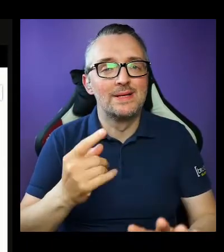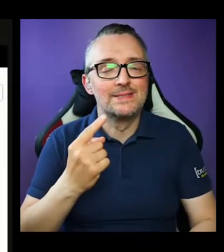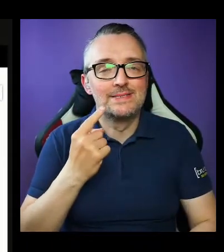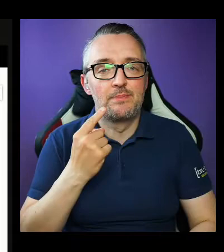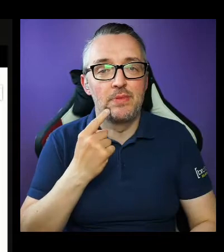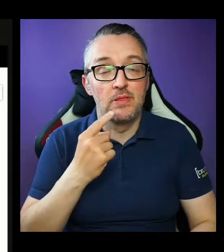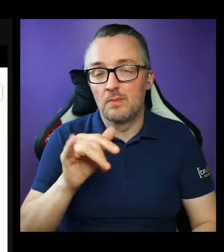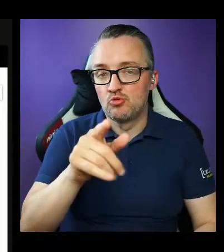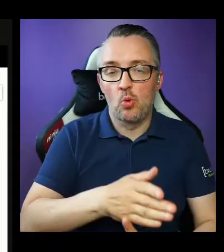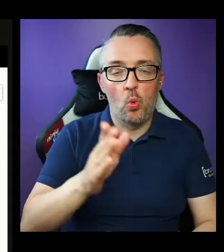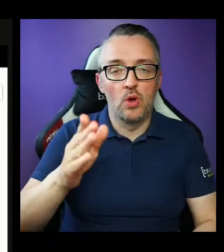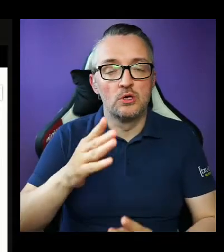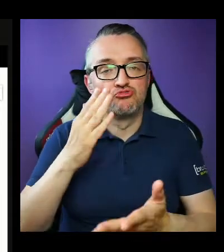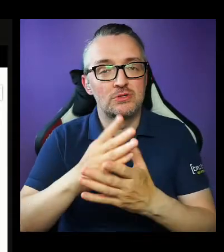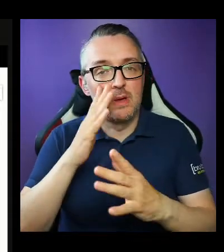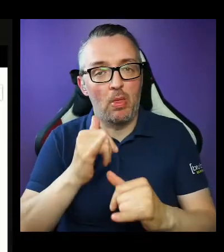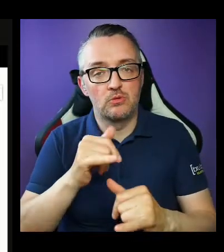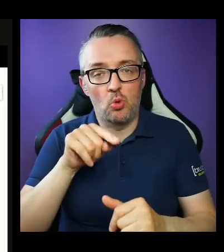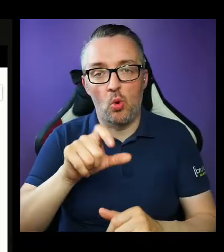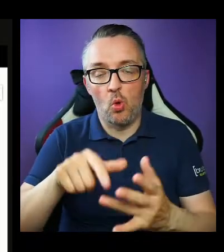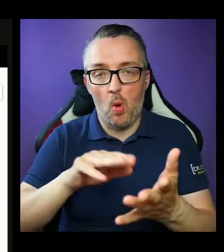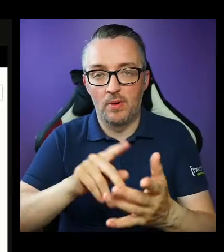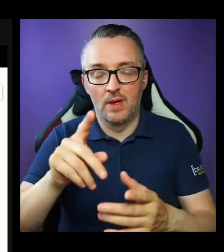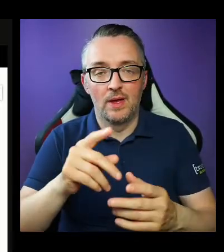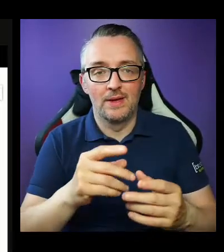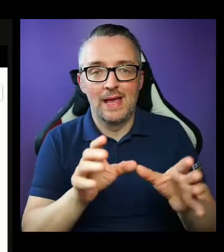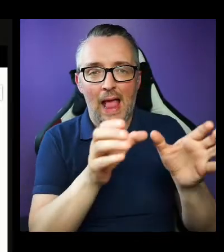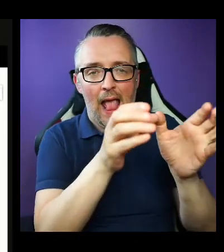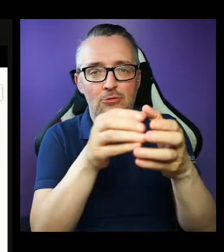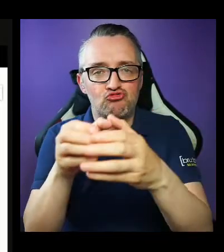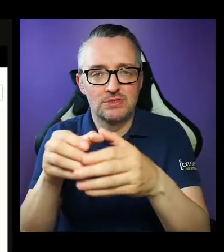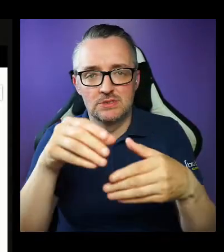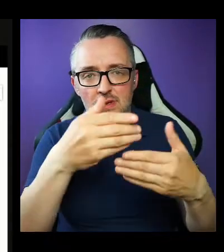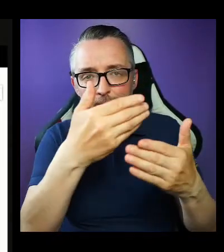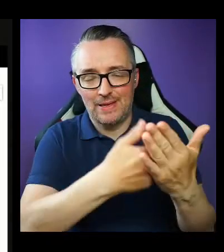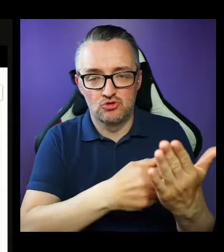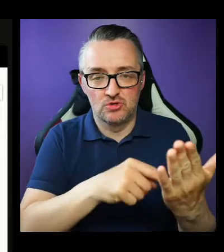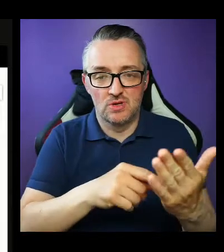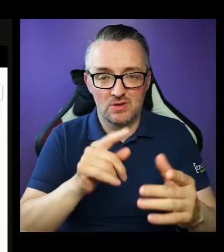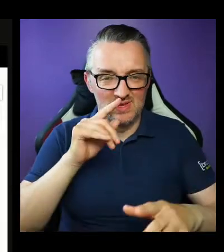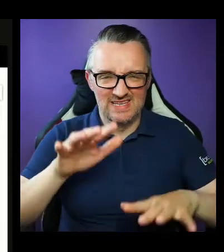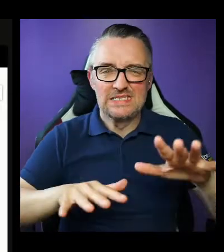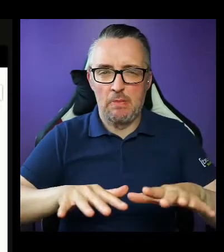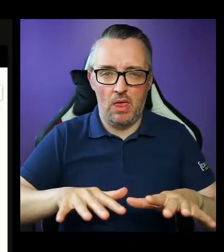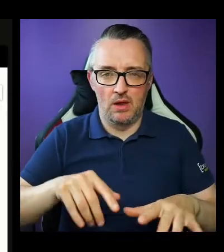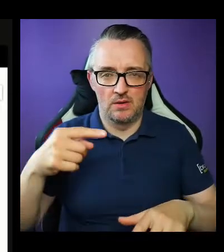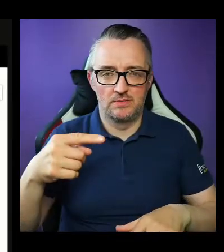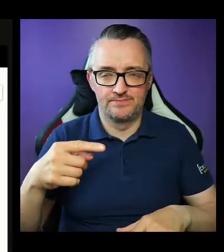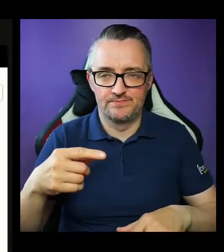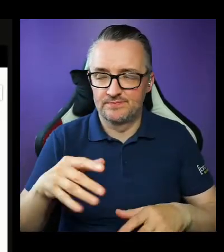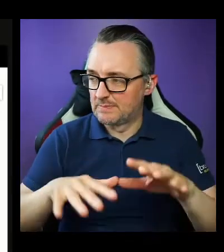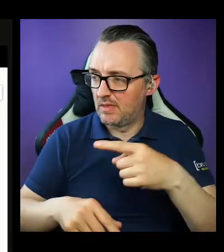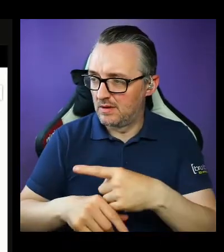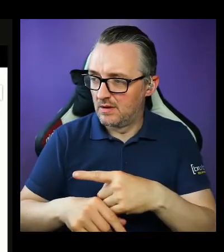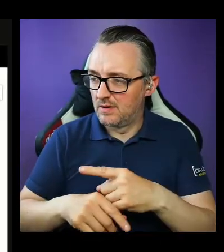go to trustpilot.com and you go to our categories page, you will see something looking like this. But